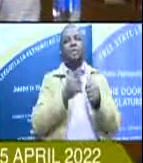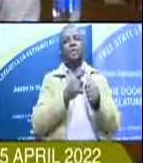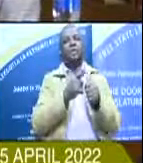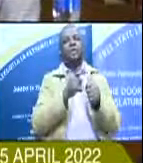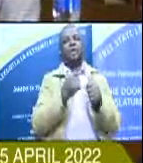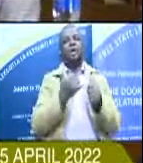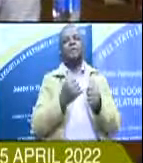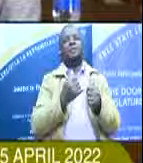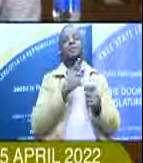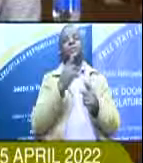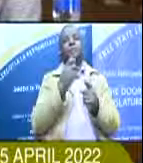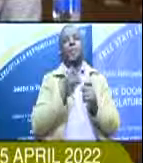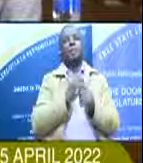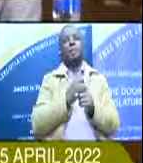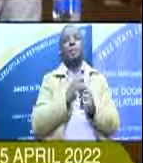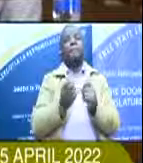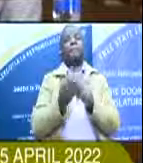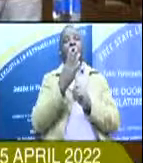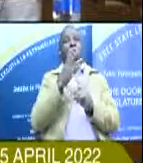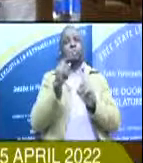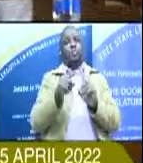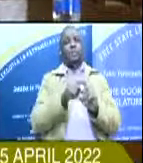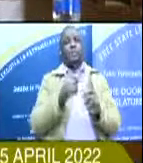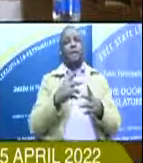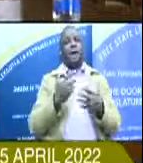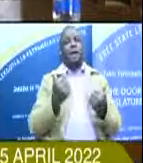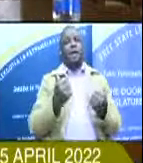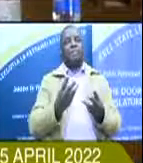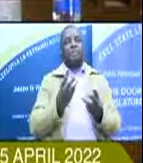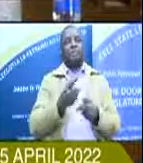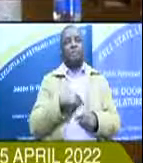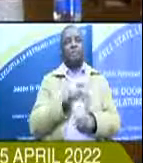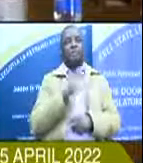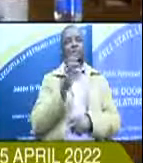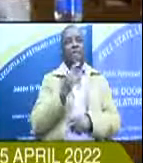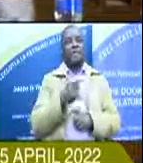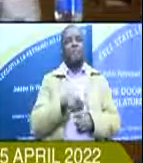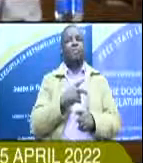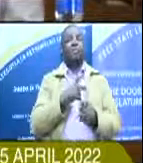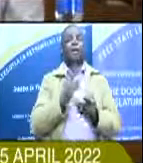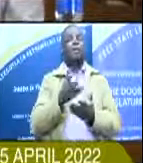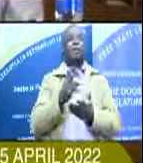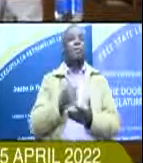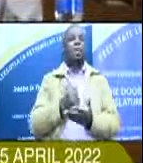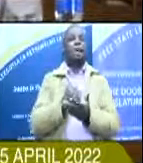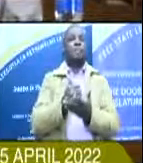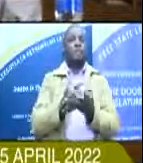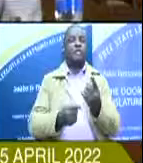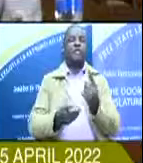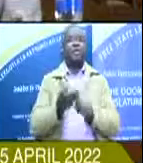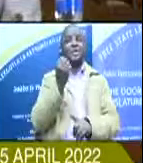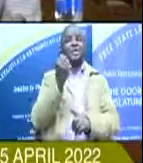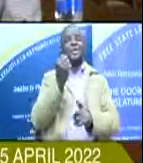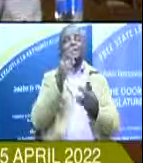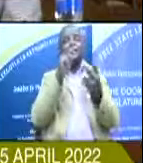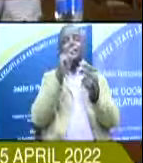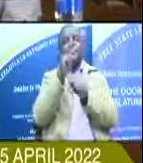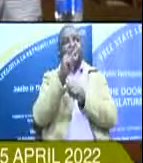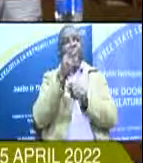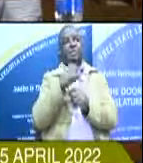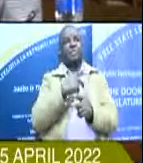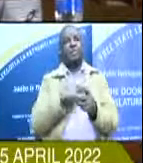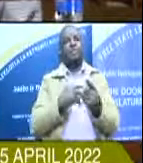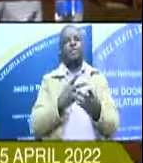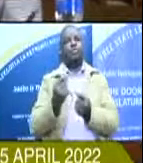will impact positively on the lives of Free Staters, whilst directing us to fulfillment of our vision of delivering